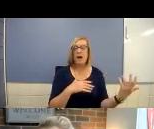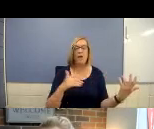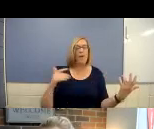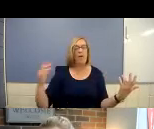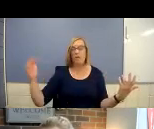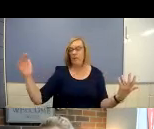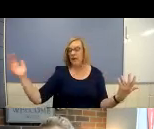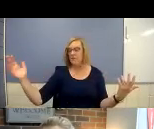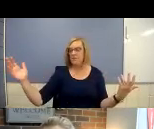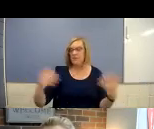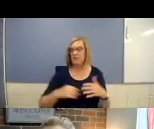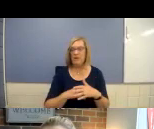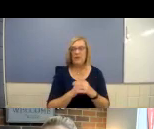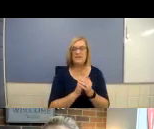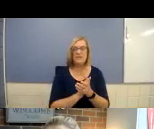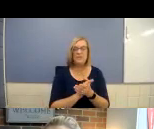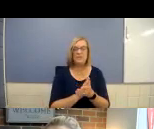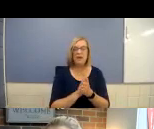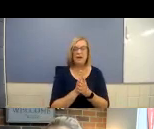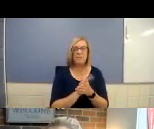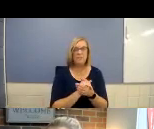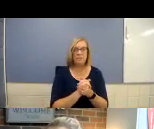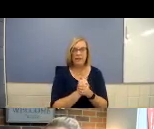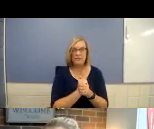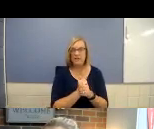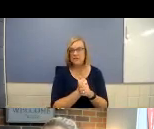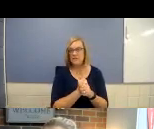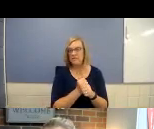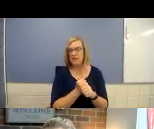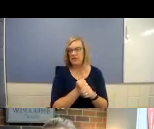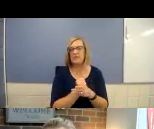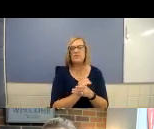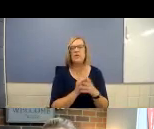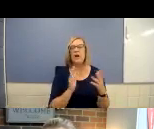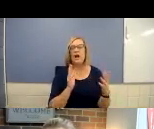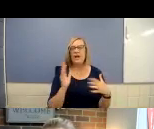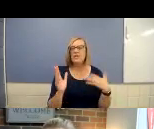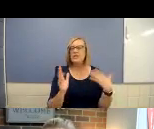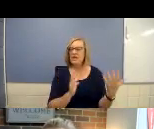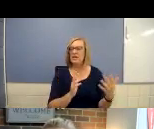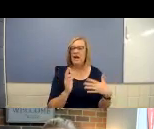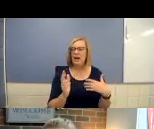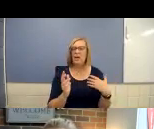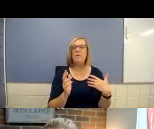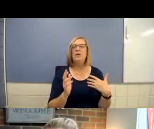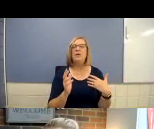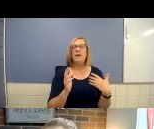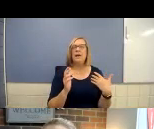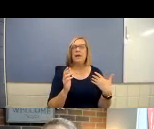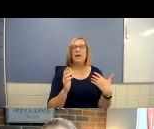3 all the way up, into later stages of being adults. So understanding